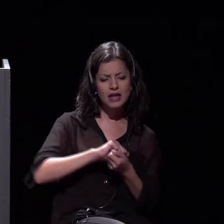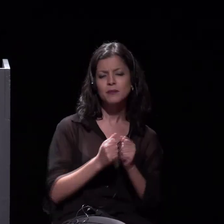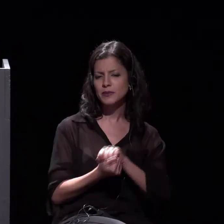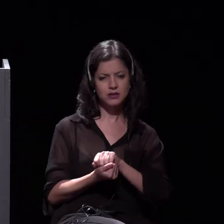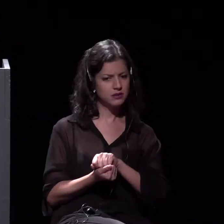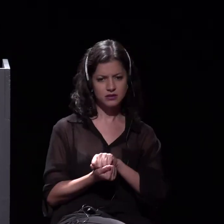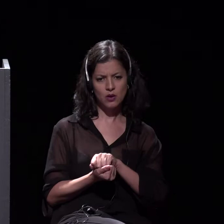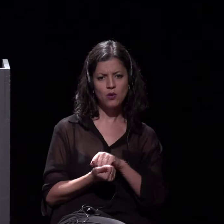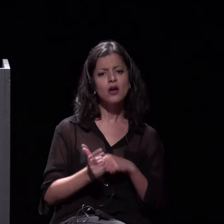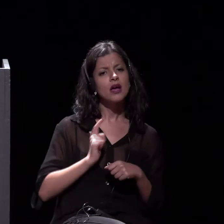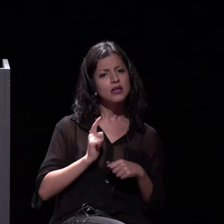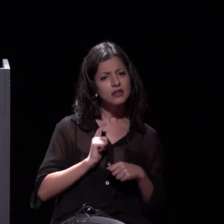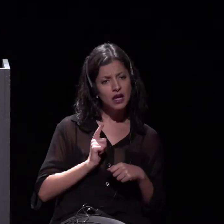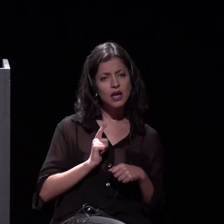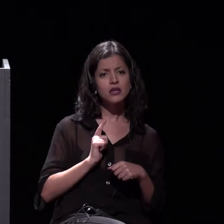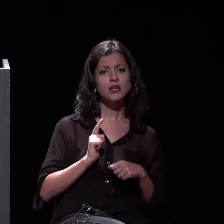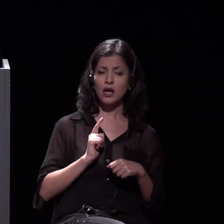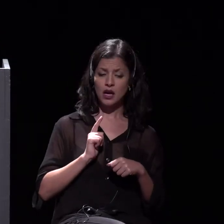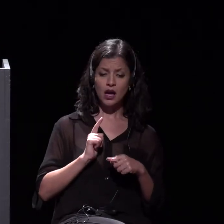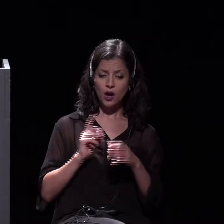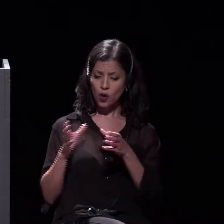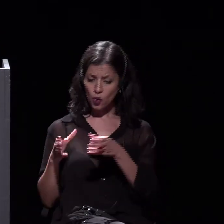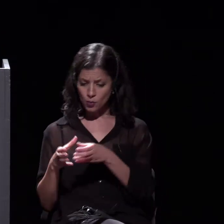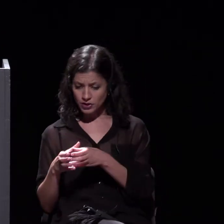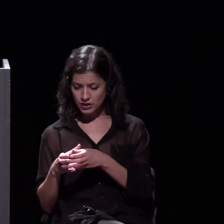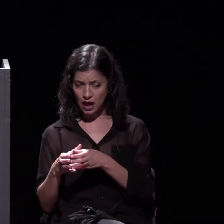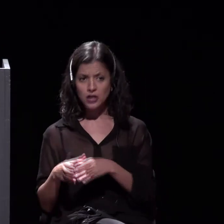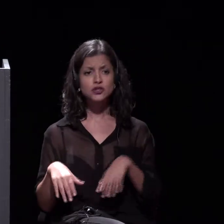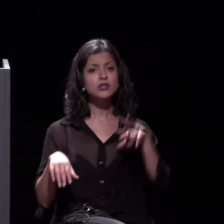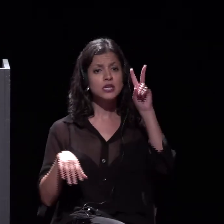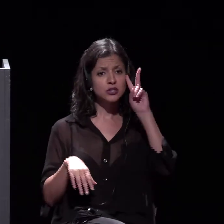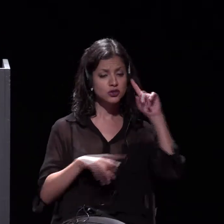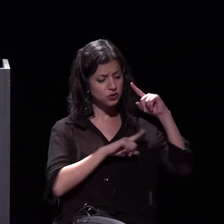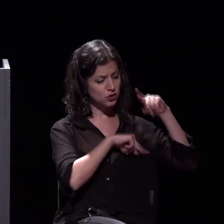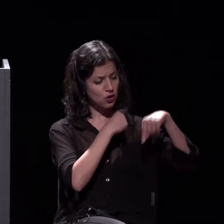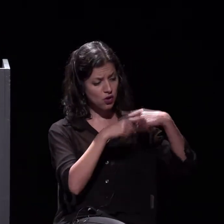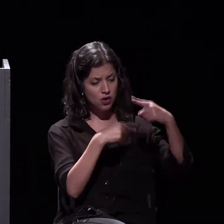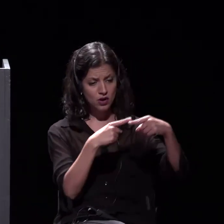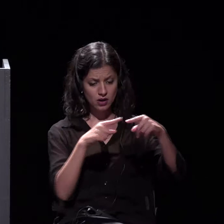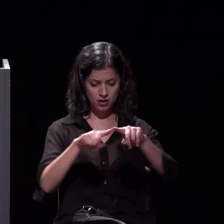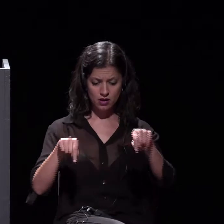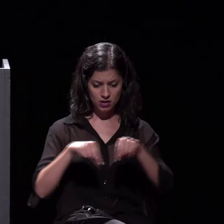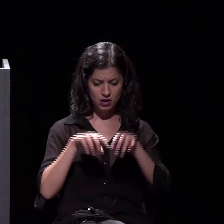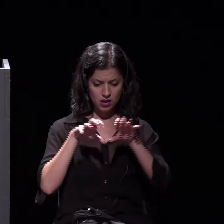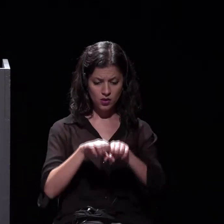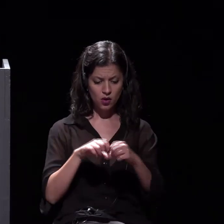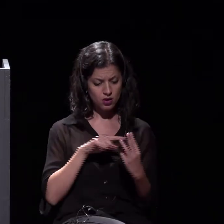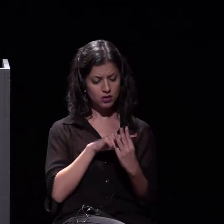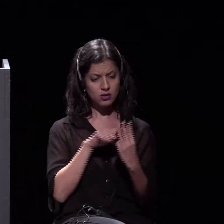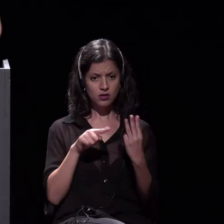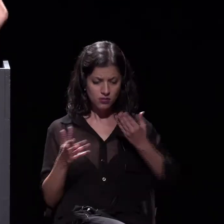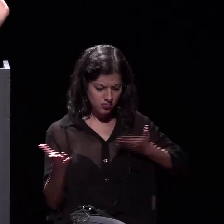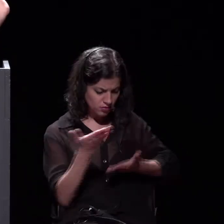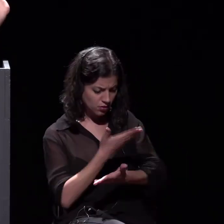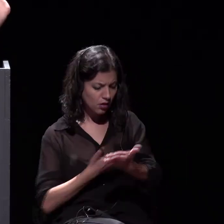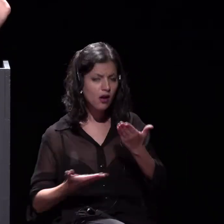link between community heritage and territory. So trying to translocate them is in itself intrinsically wrong. It's just impossible and